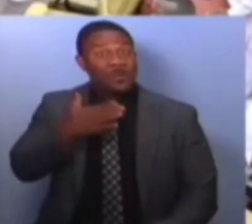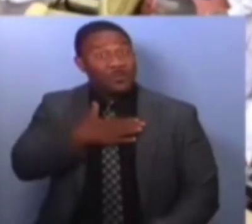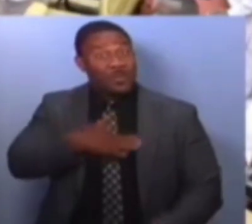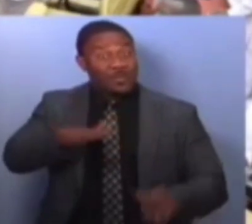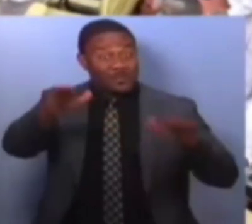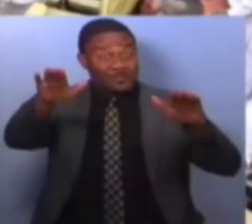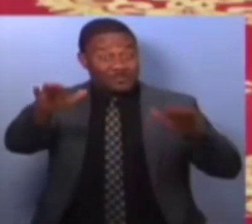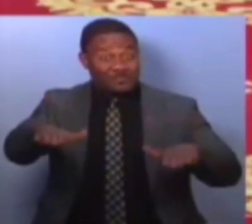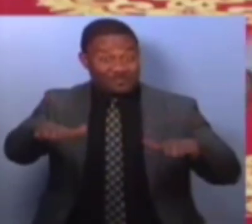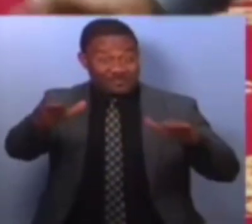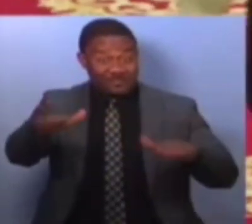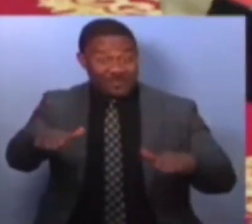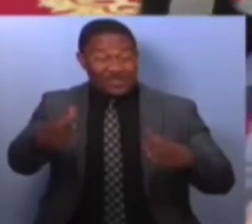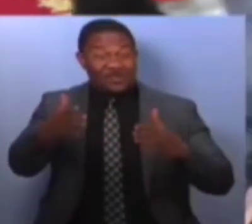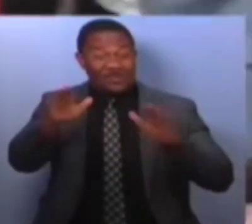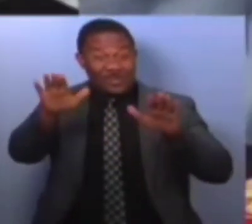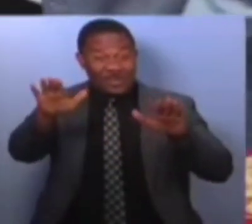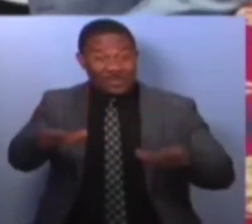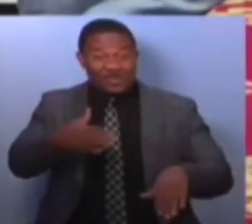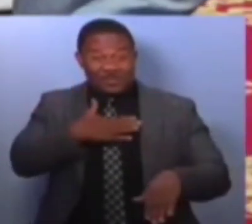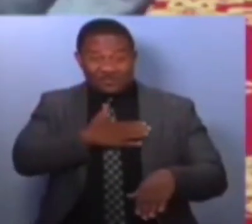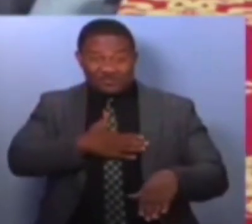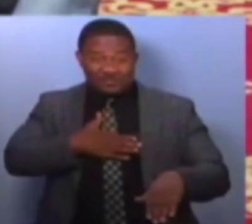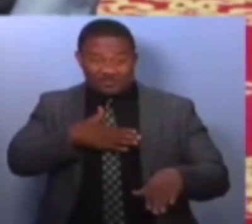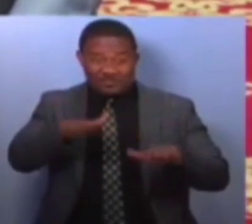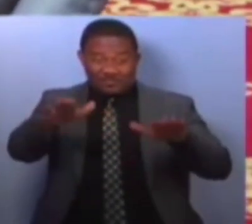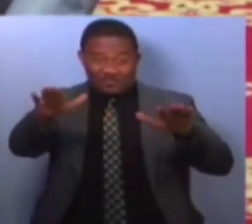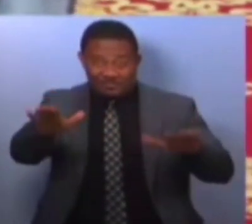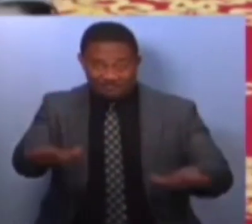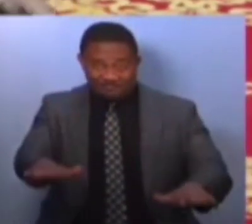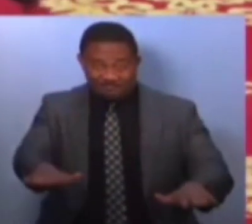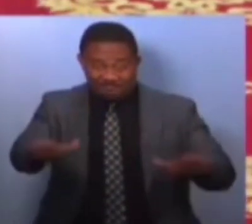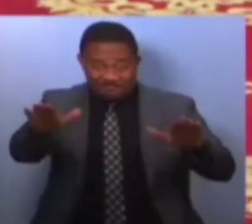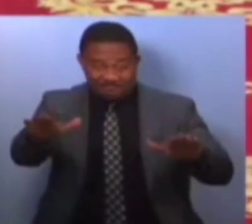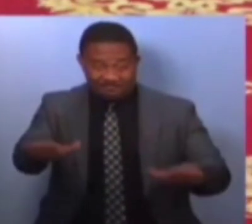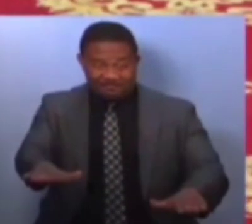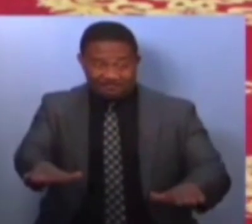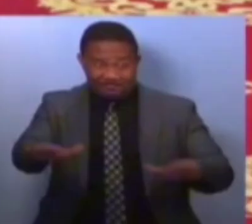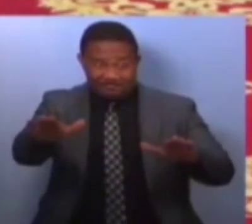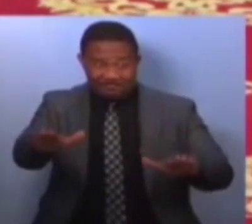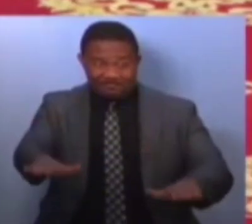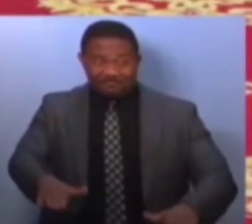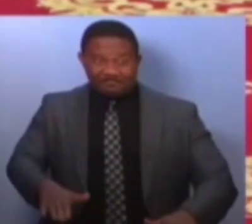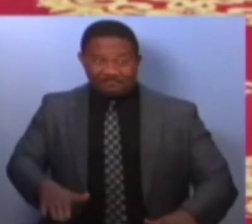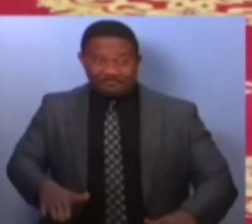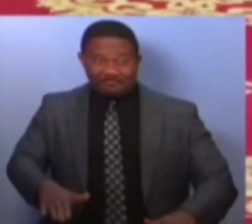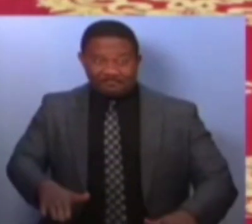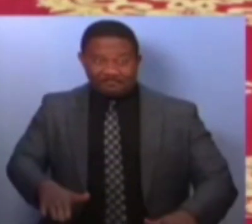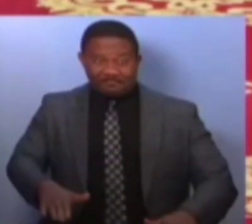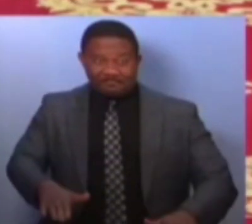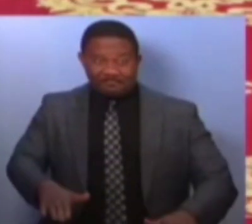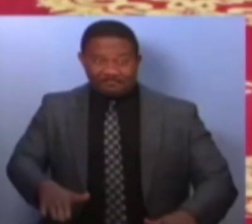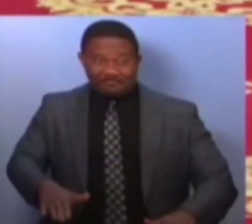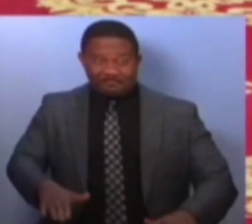continue with proceedings. May you humbly resume your seat. All members, please resume your seats.